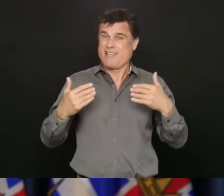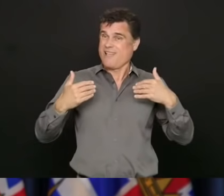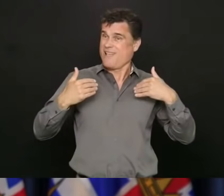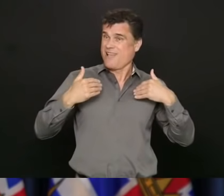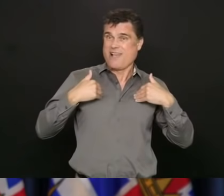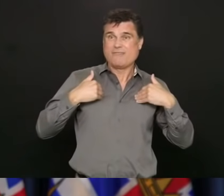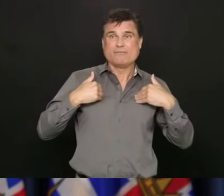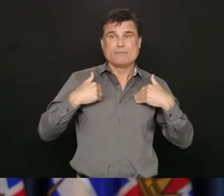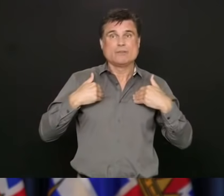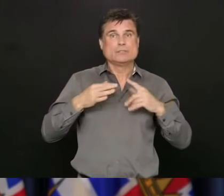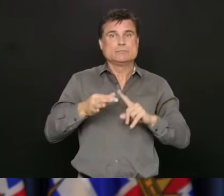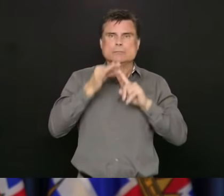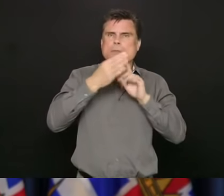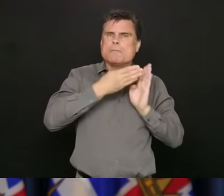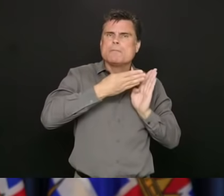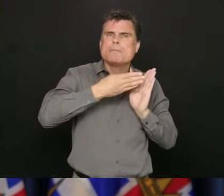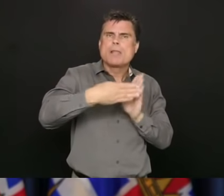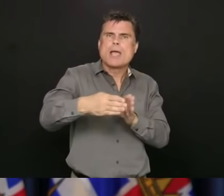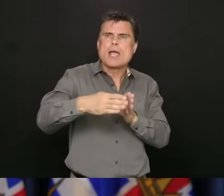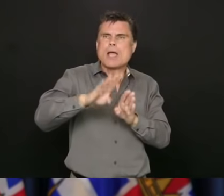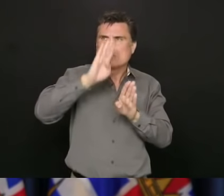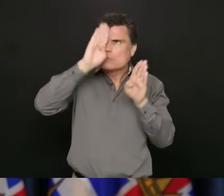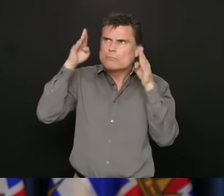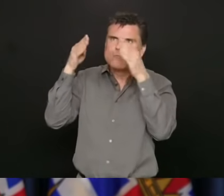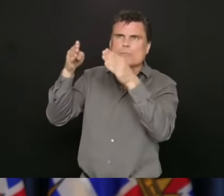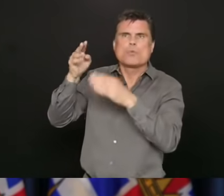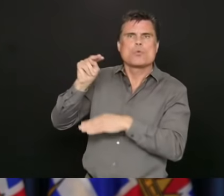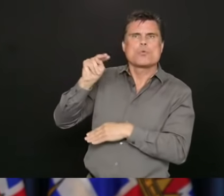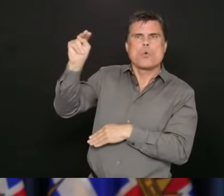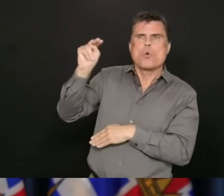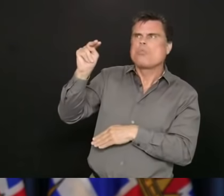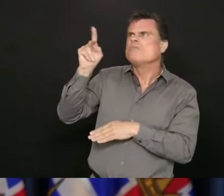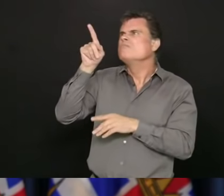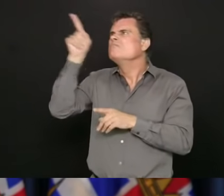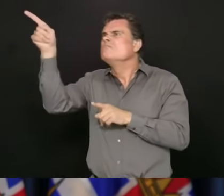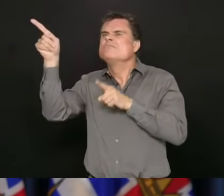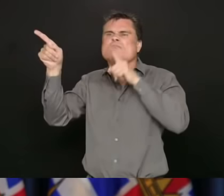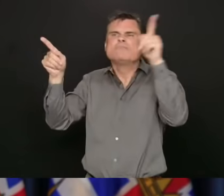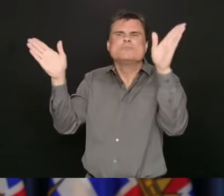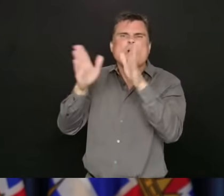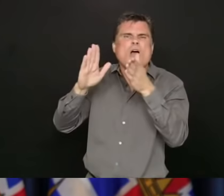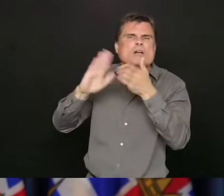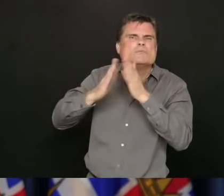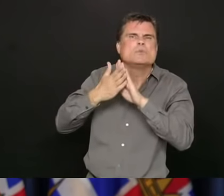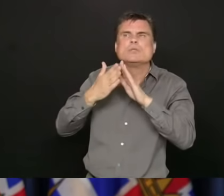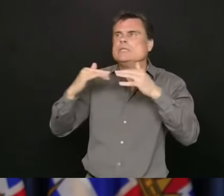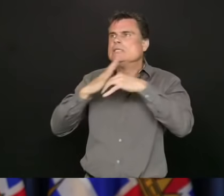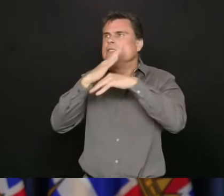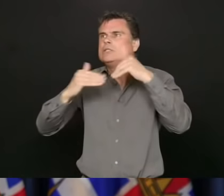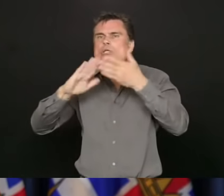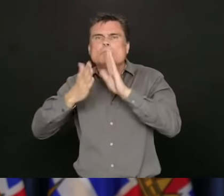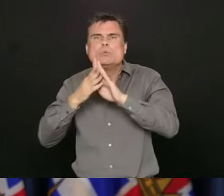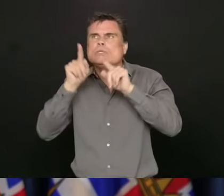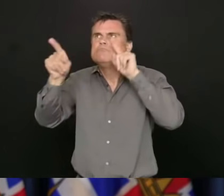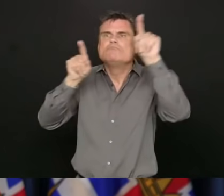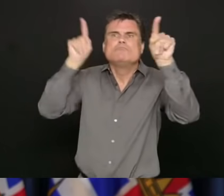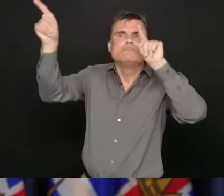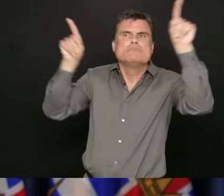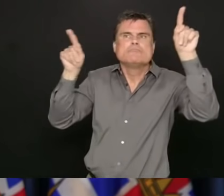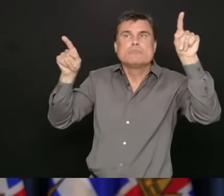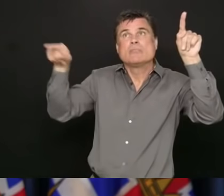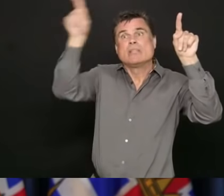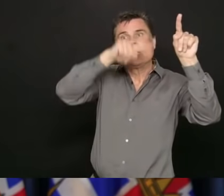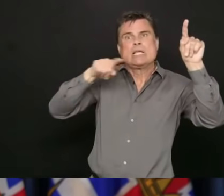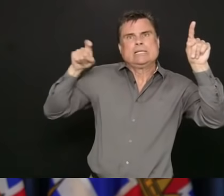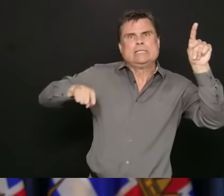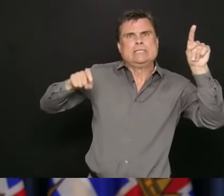for perfection was not going to be in the best interest of rural and remote and isolated communities. So we put resources in play, whether